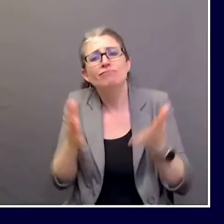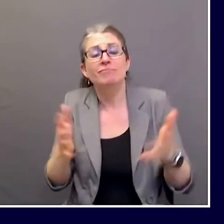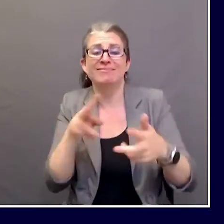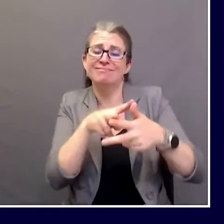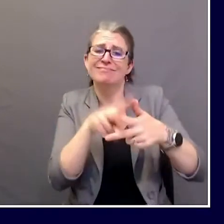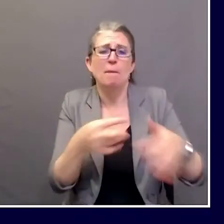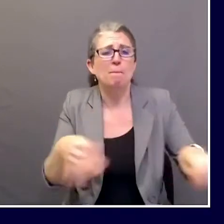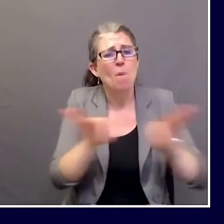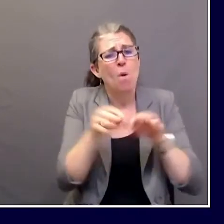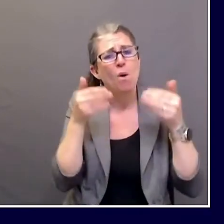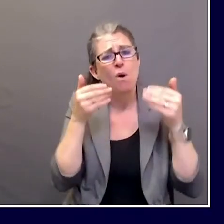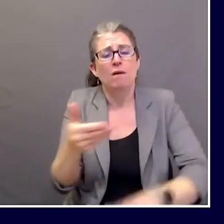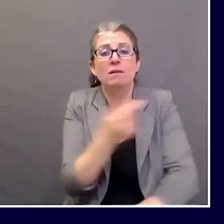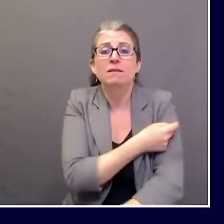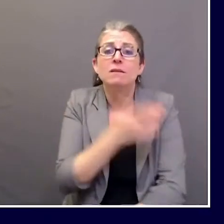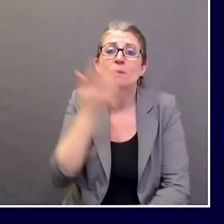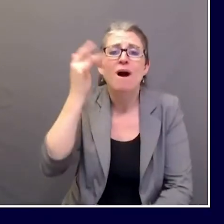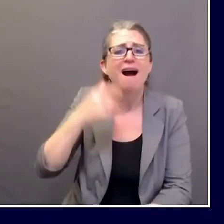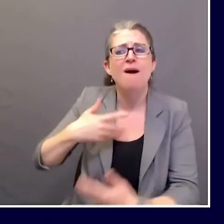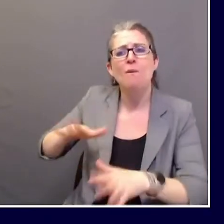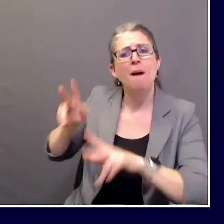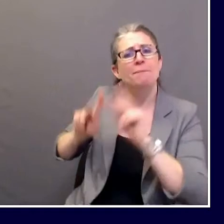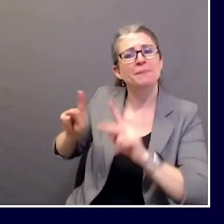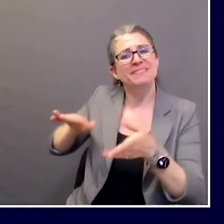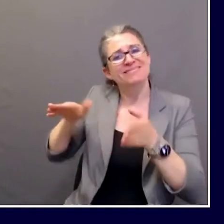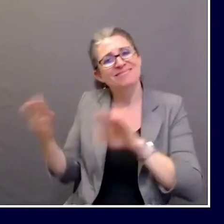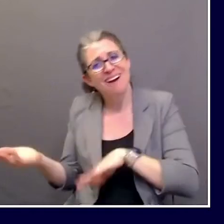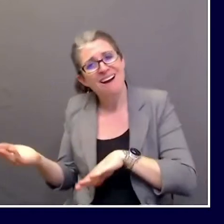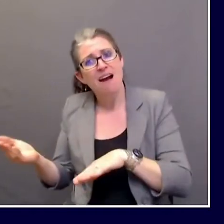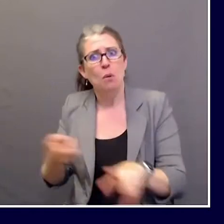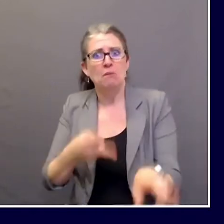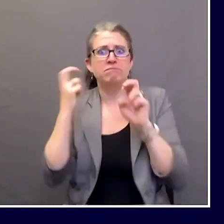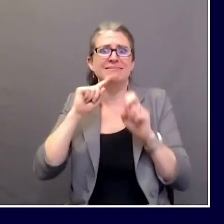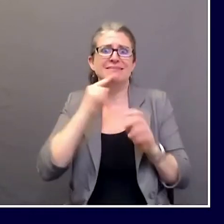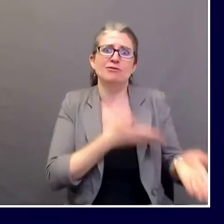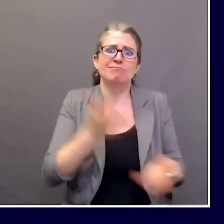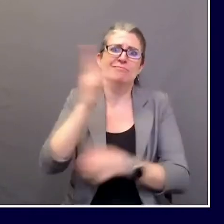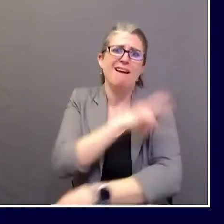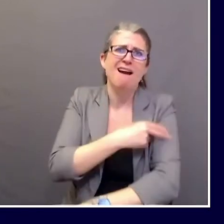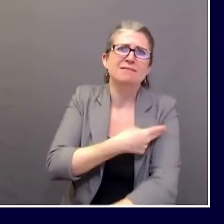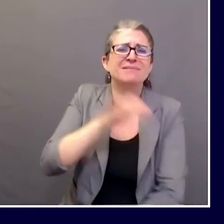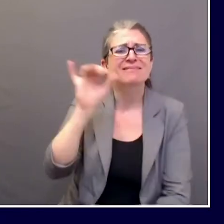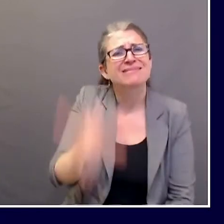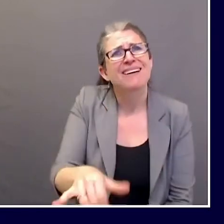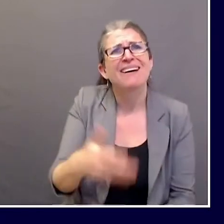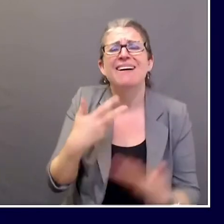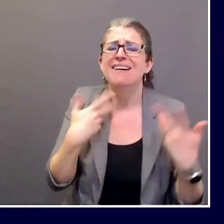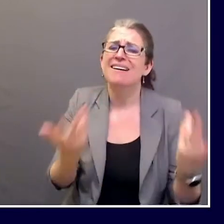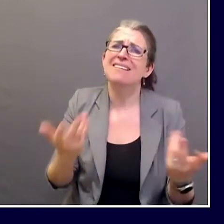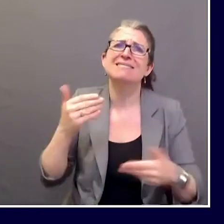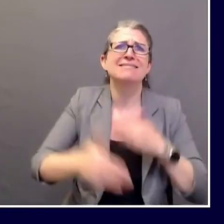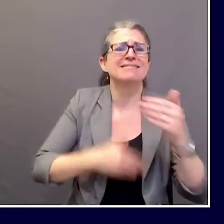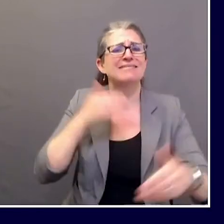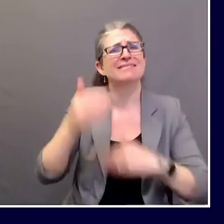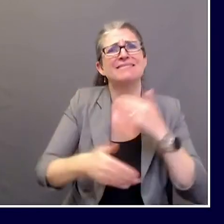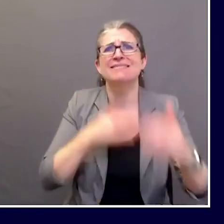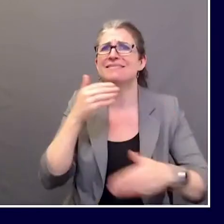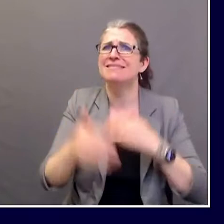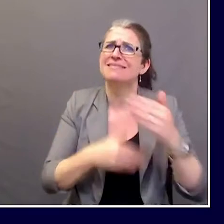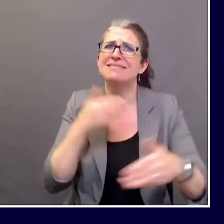Vaccinations is the be-all and end-all right now. It's what we've got to do. And we need local respected